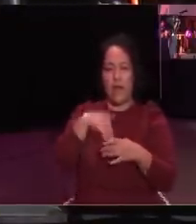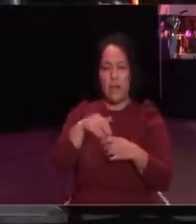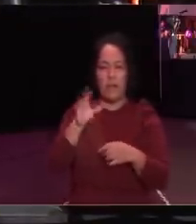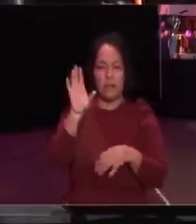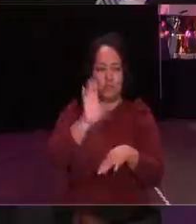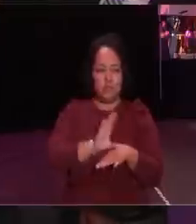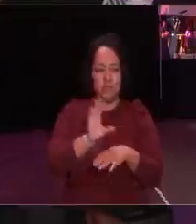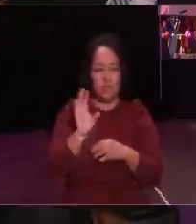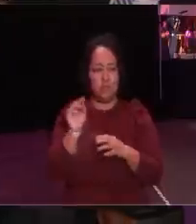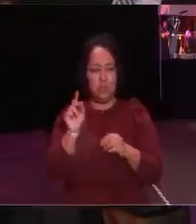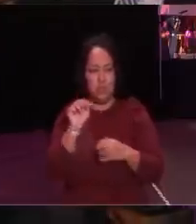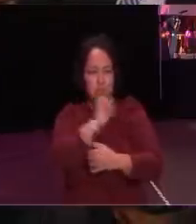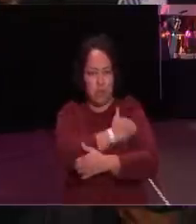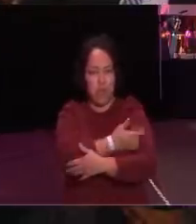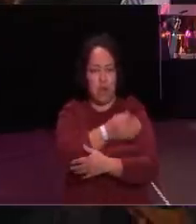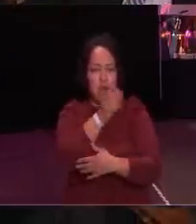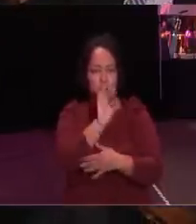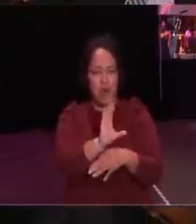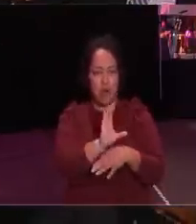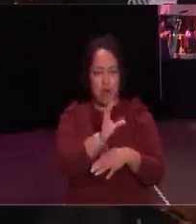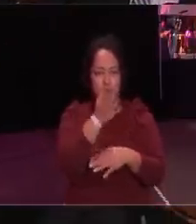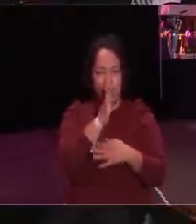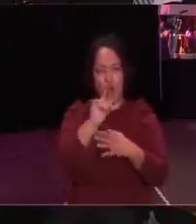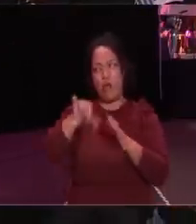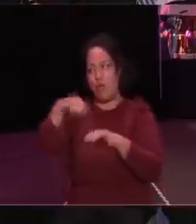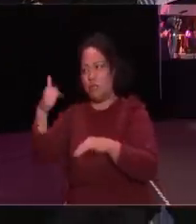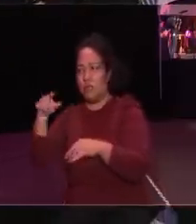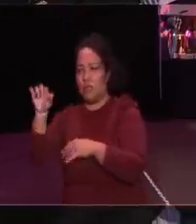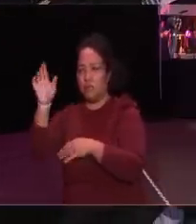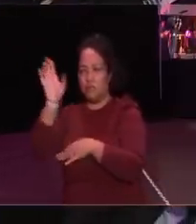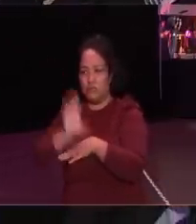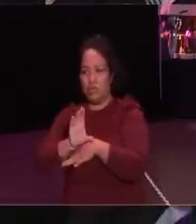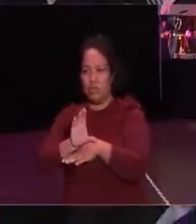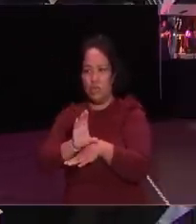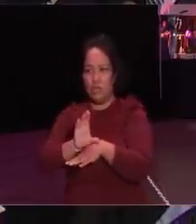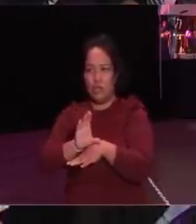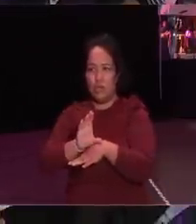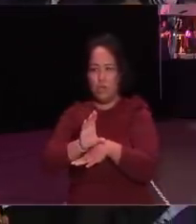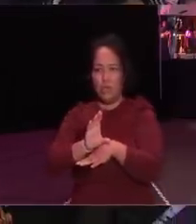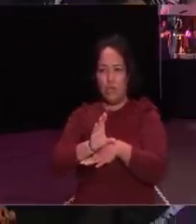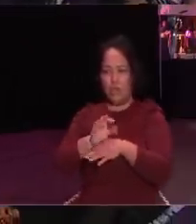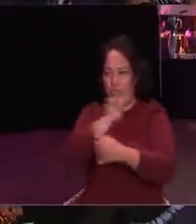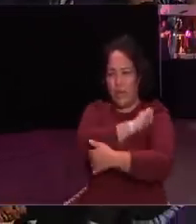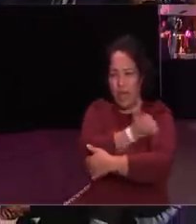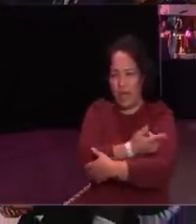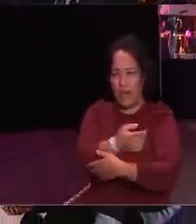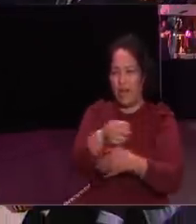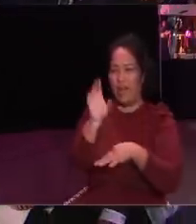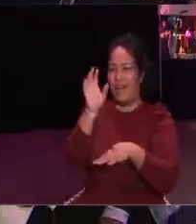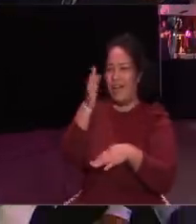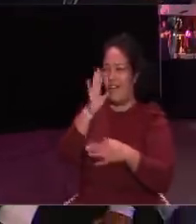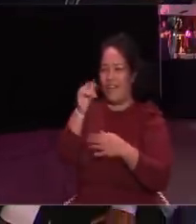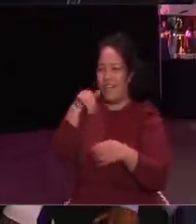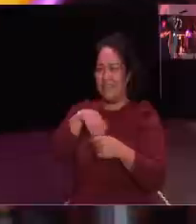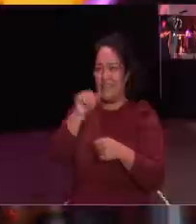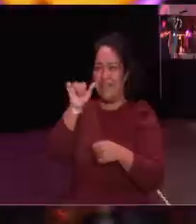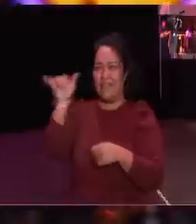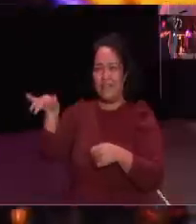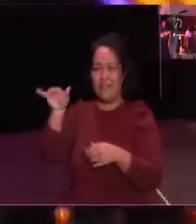no power. Me voy of God. A la otra iglesia. I'll go to the next church. El poder no está en la iglesia. The power of God isn't in that